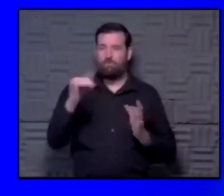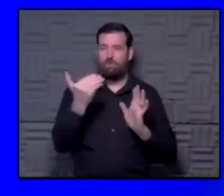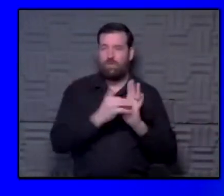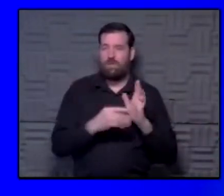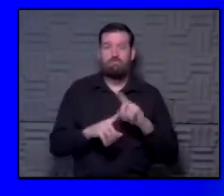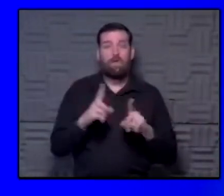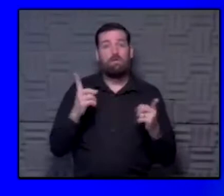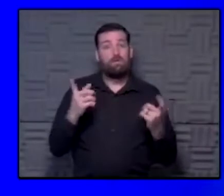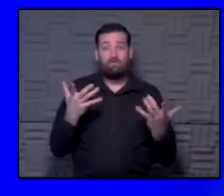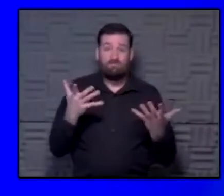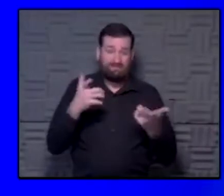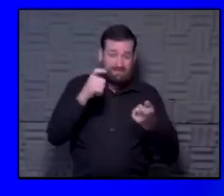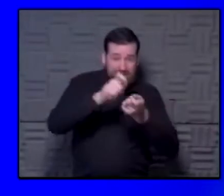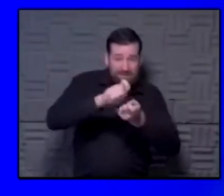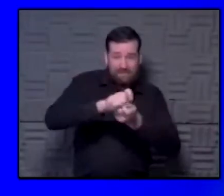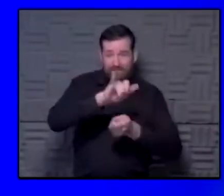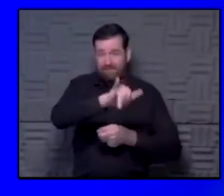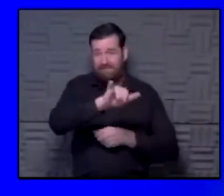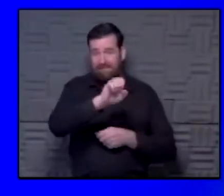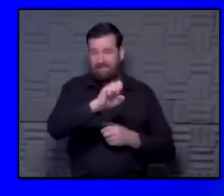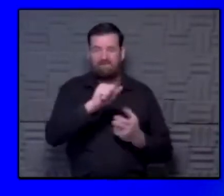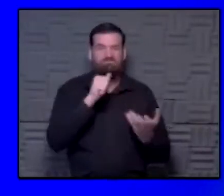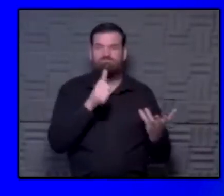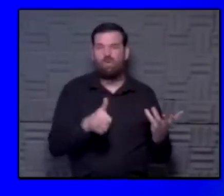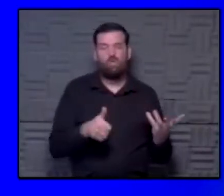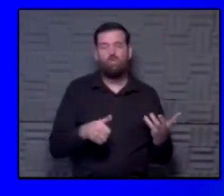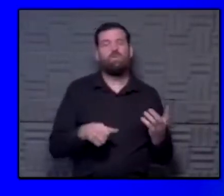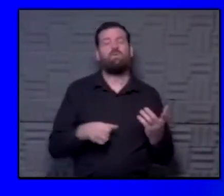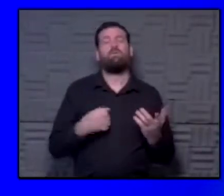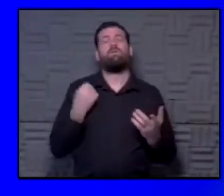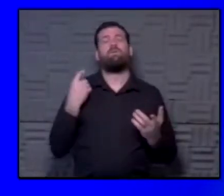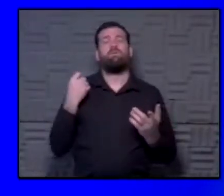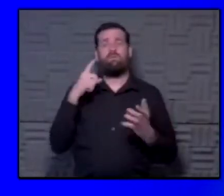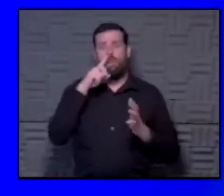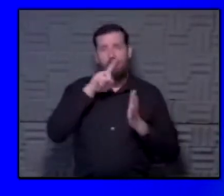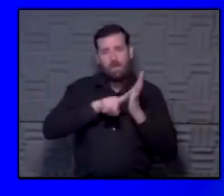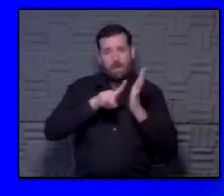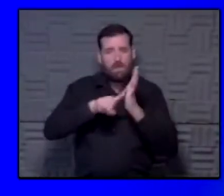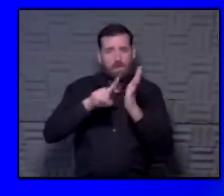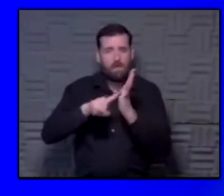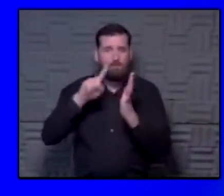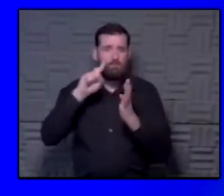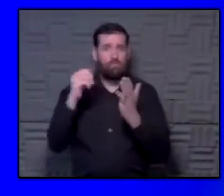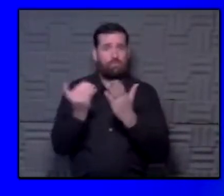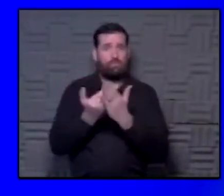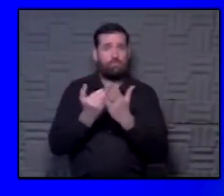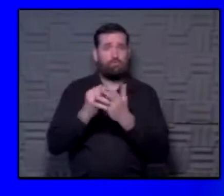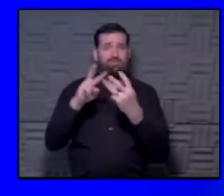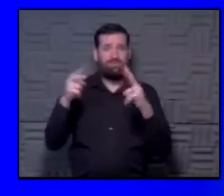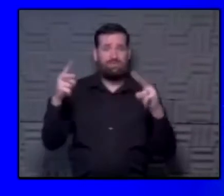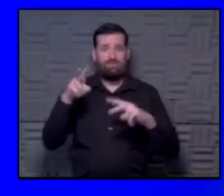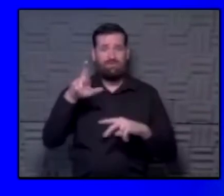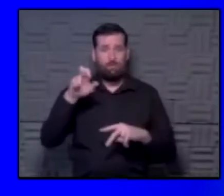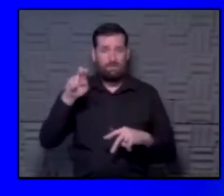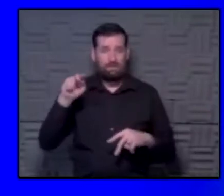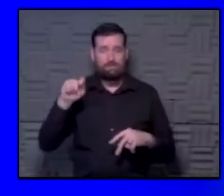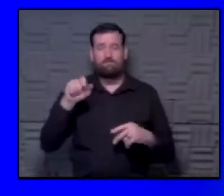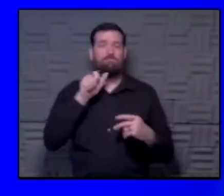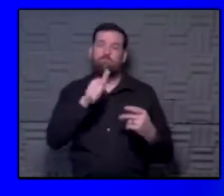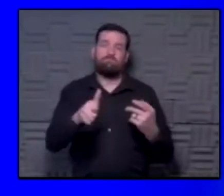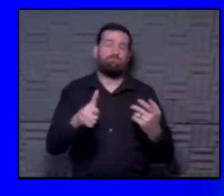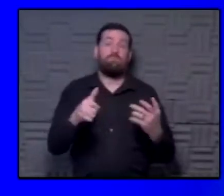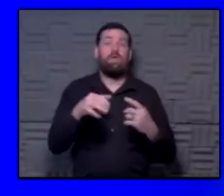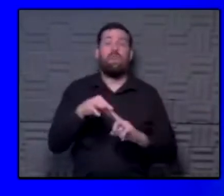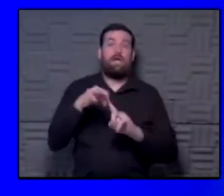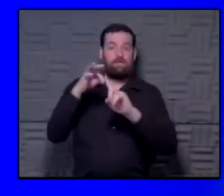the details of this case. And as far as looking for new variants, it's very difficult unless we have the genome